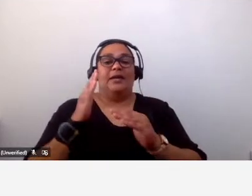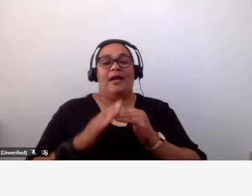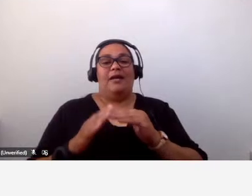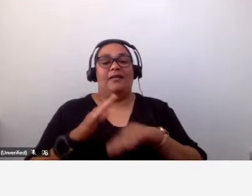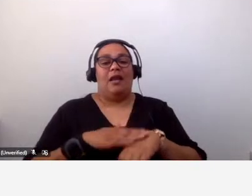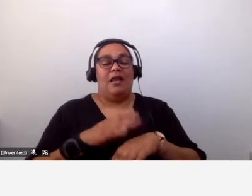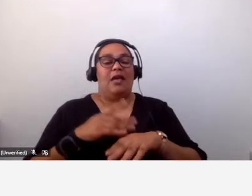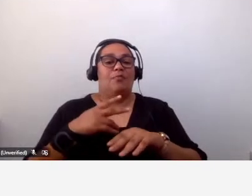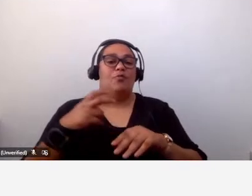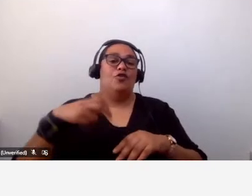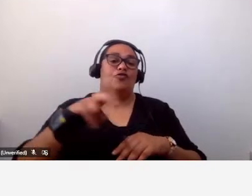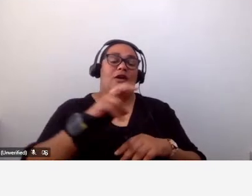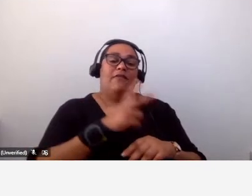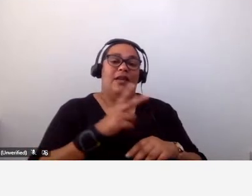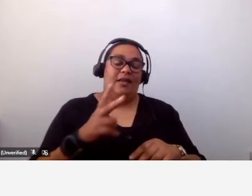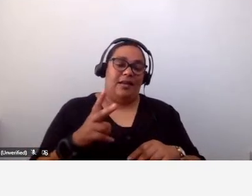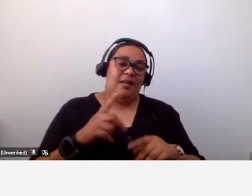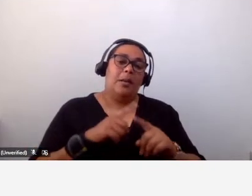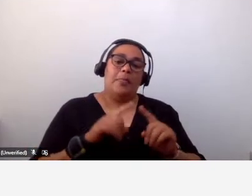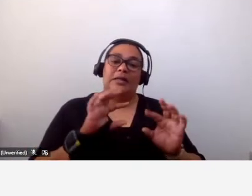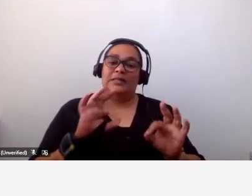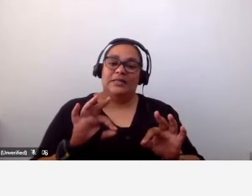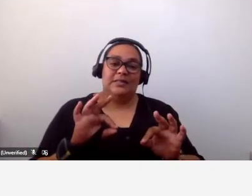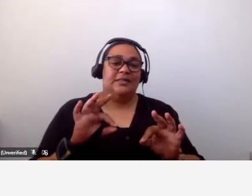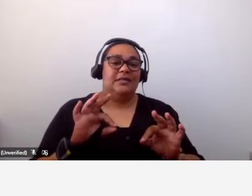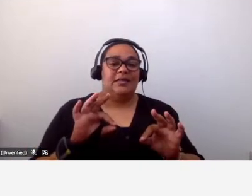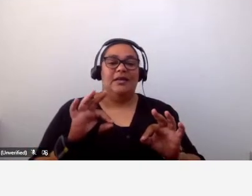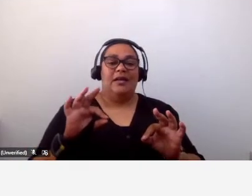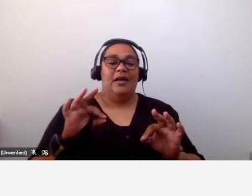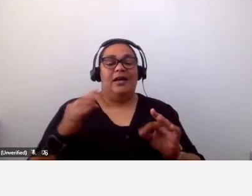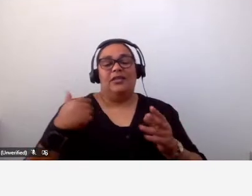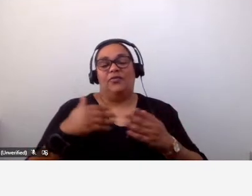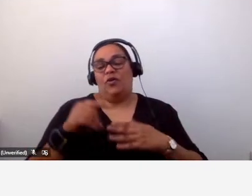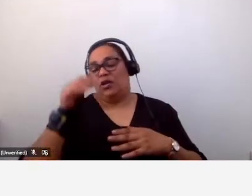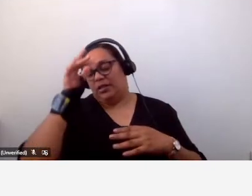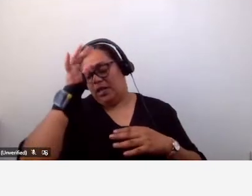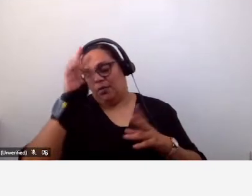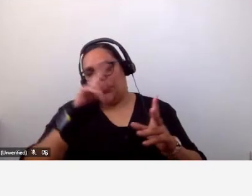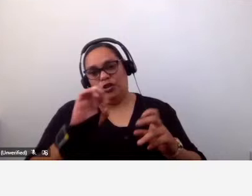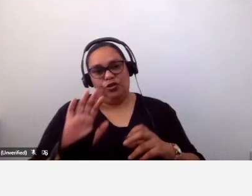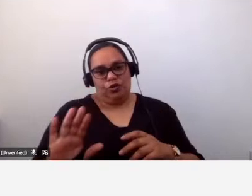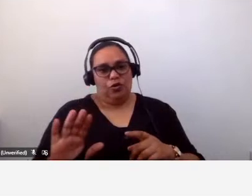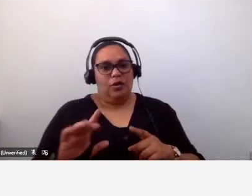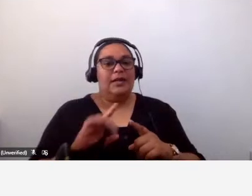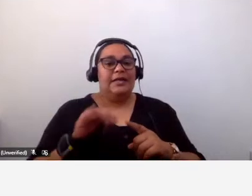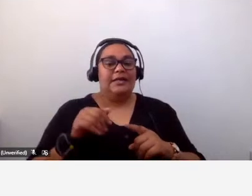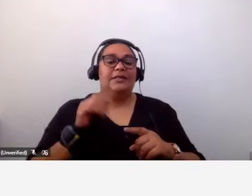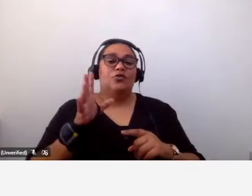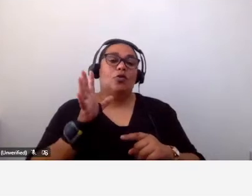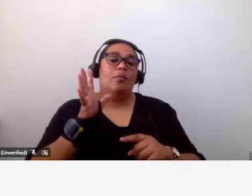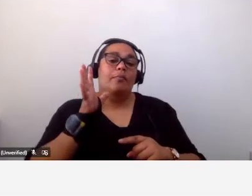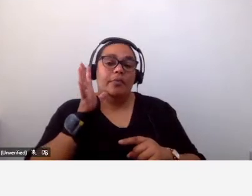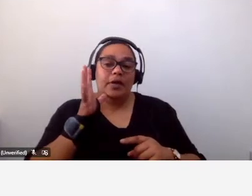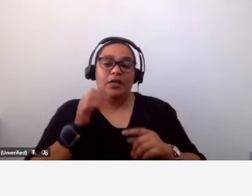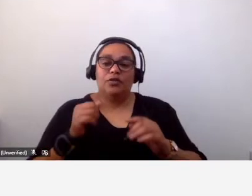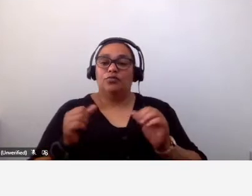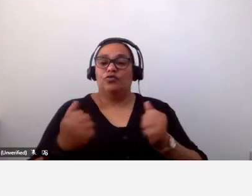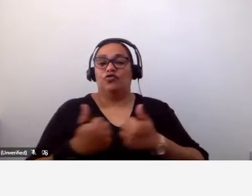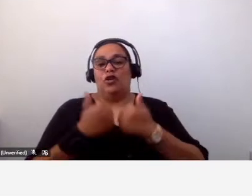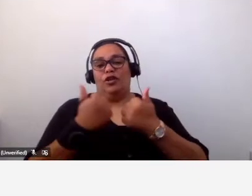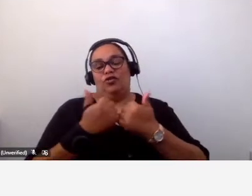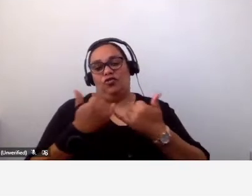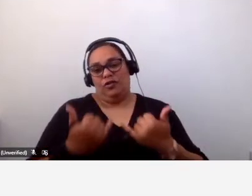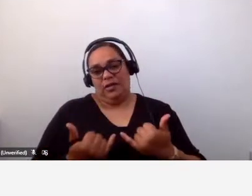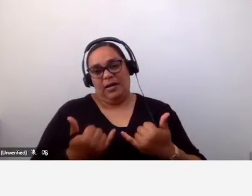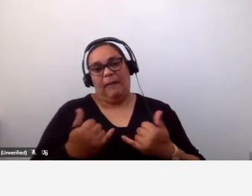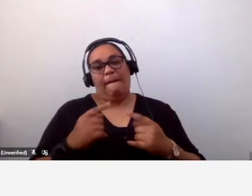travel again, But that is in as far as the Stellenbosch issue is concerned. It's the main challenge currently.